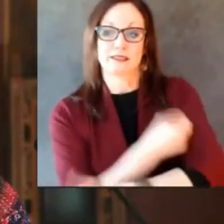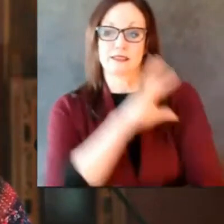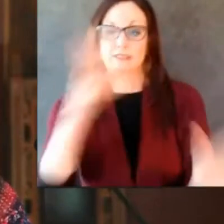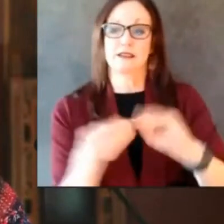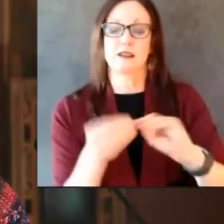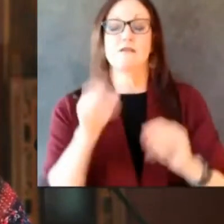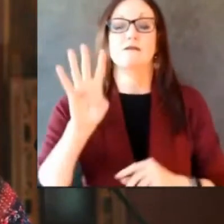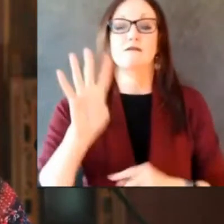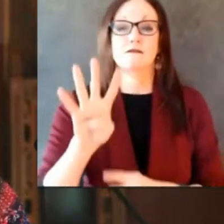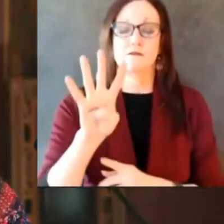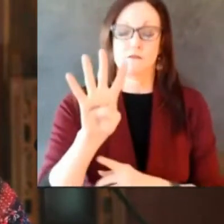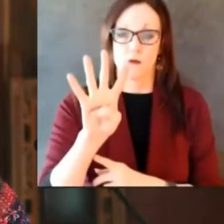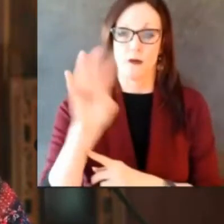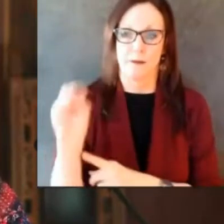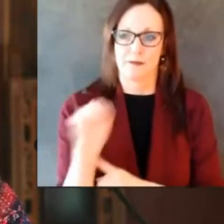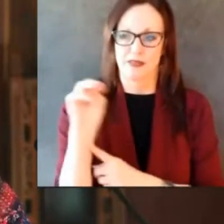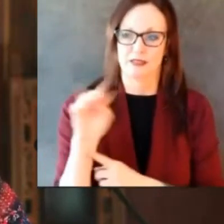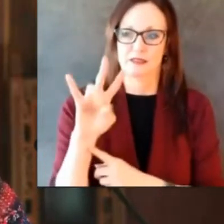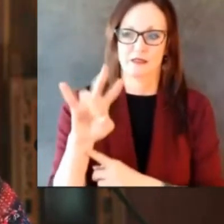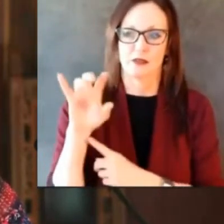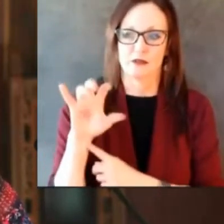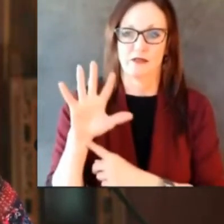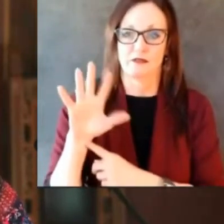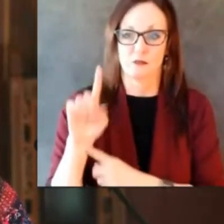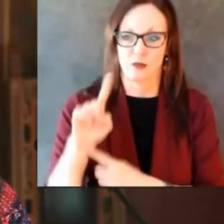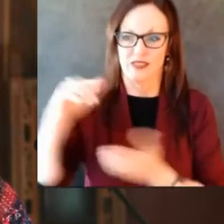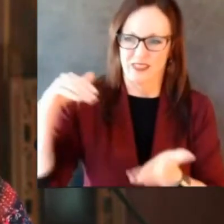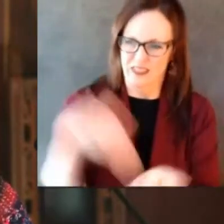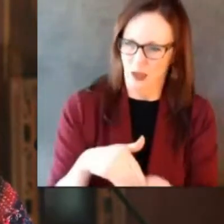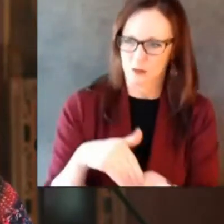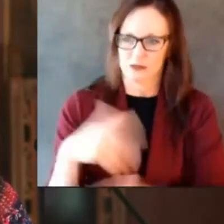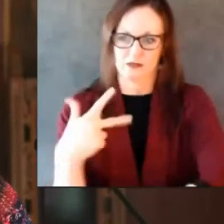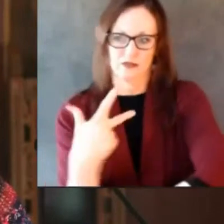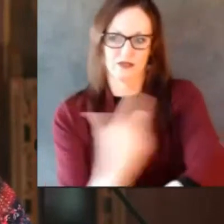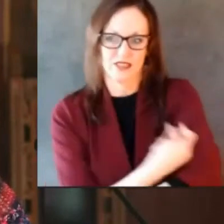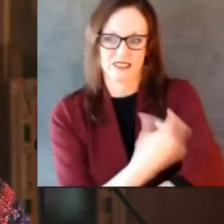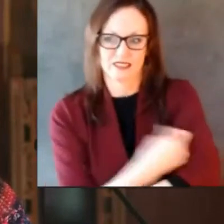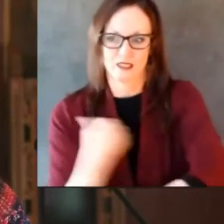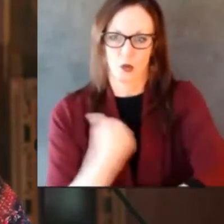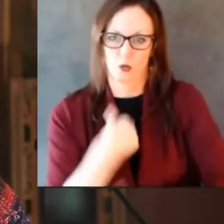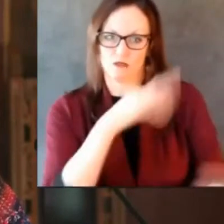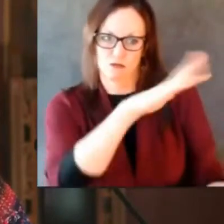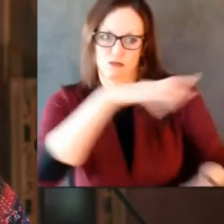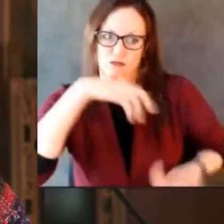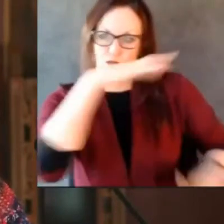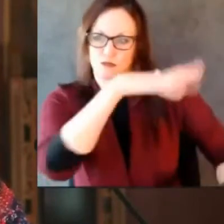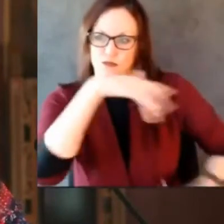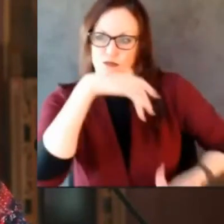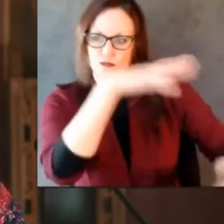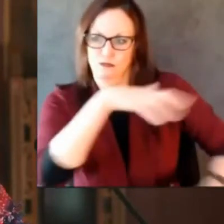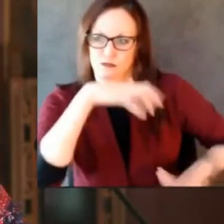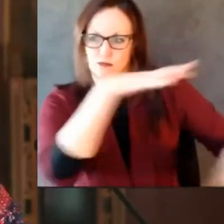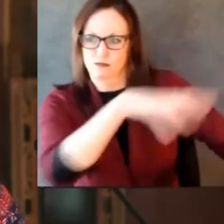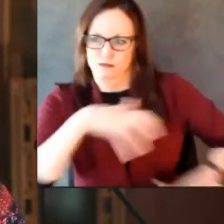4,751,017 doses of COVID-19 vaccine in our state. As the Governor said,